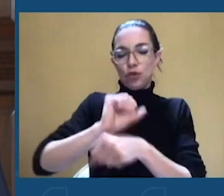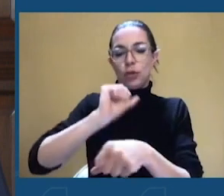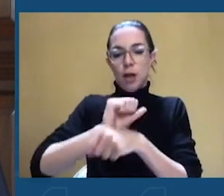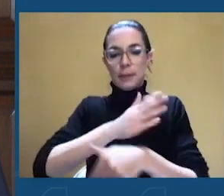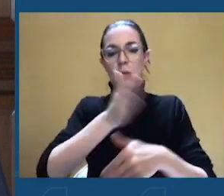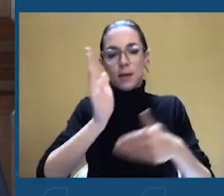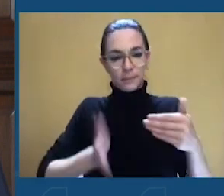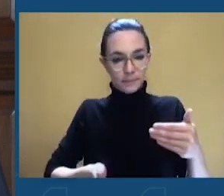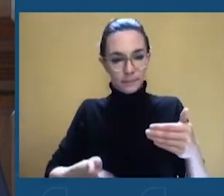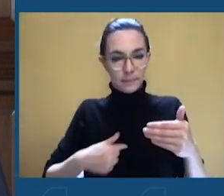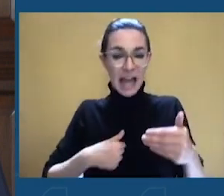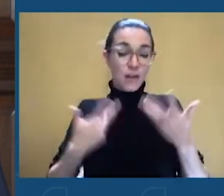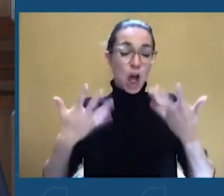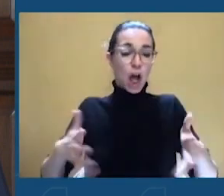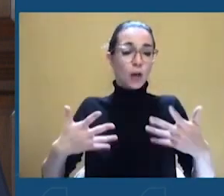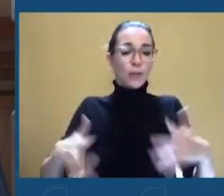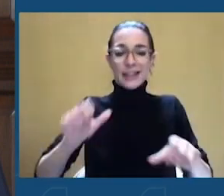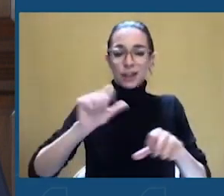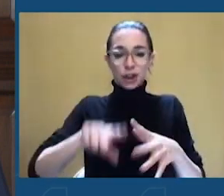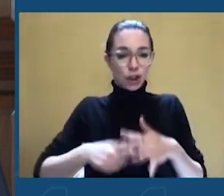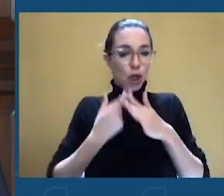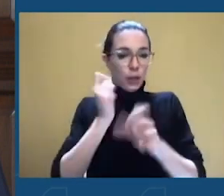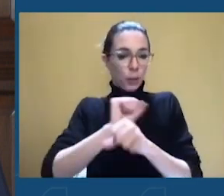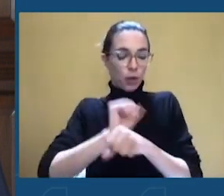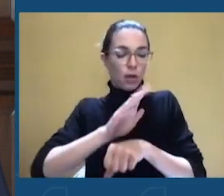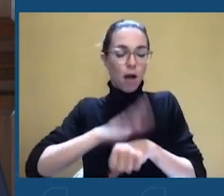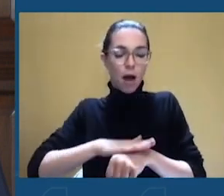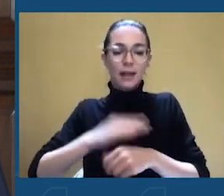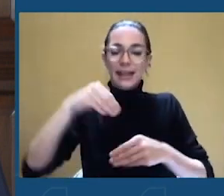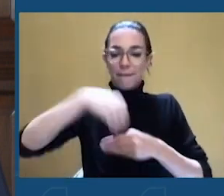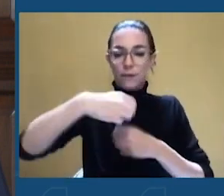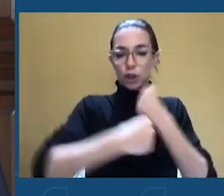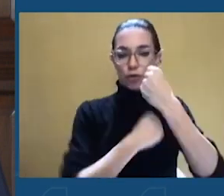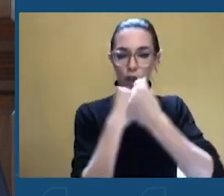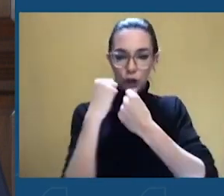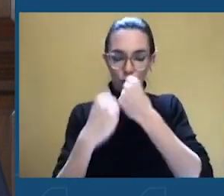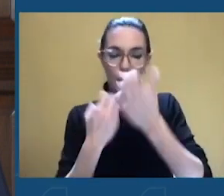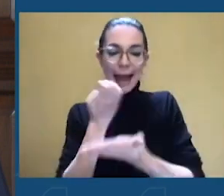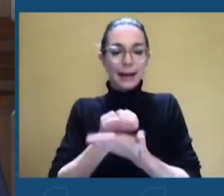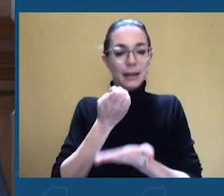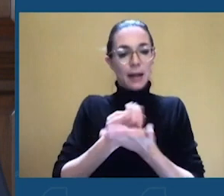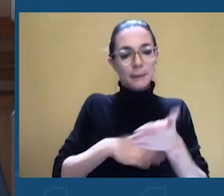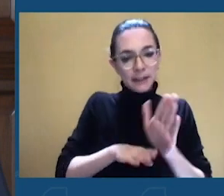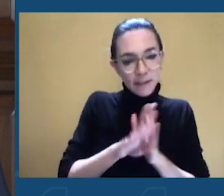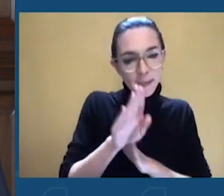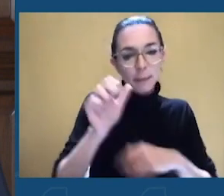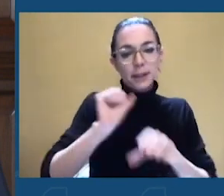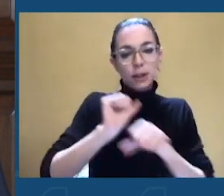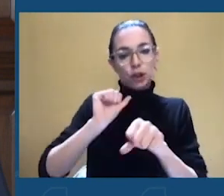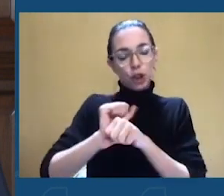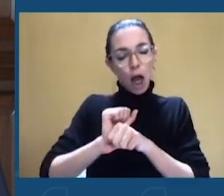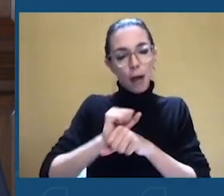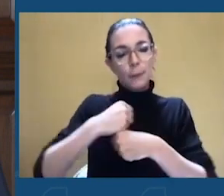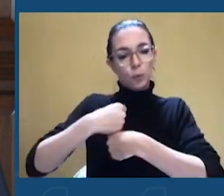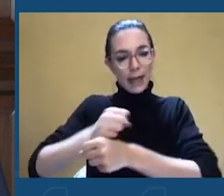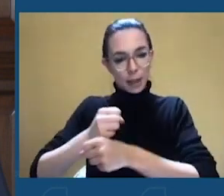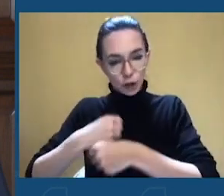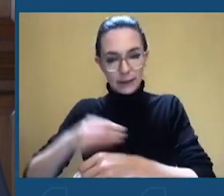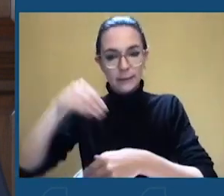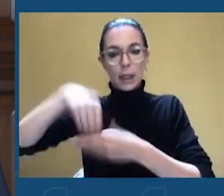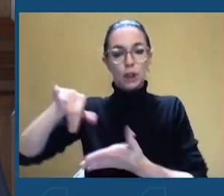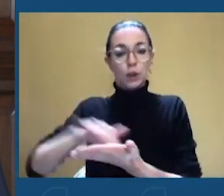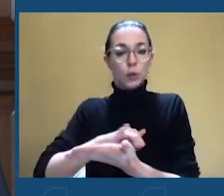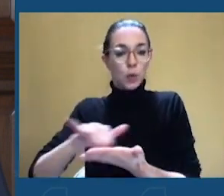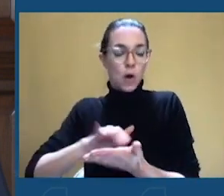I've already begun work on infrastructure, economic development, and job creation in New York. I've led the way in making sure that local communities